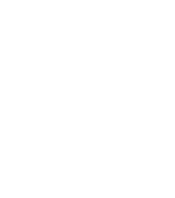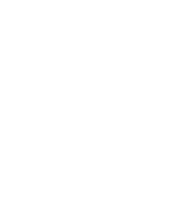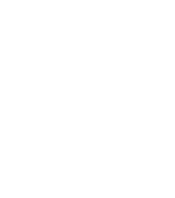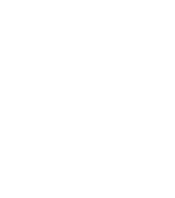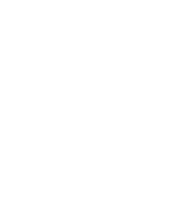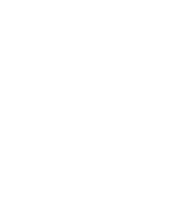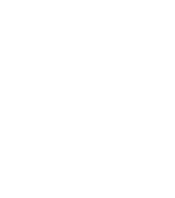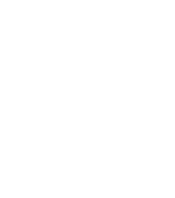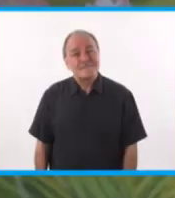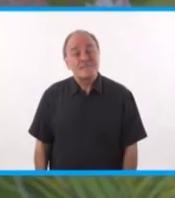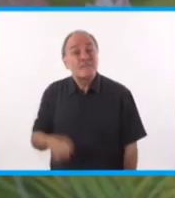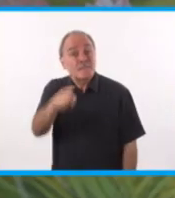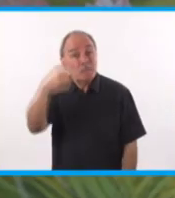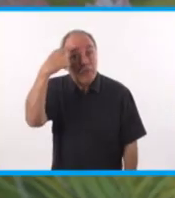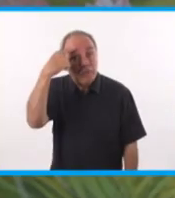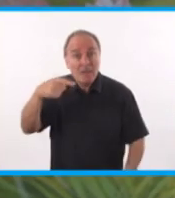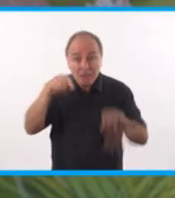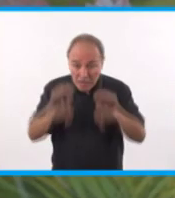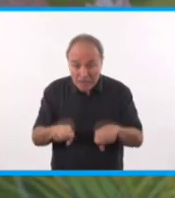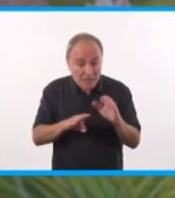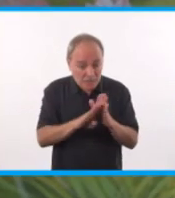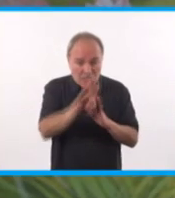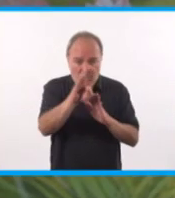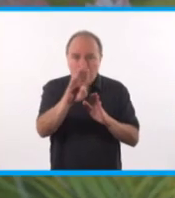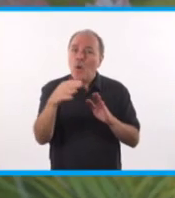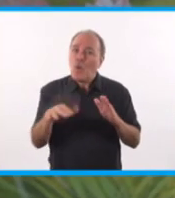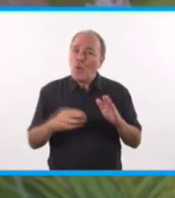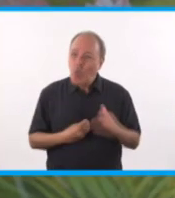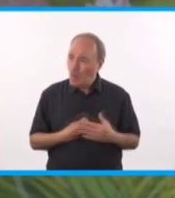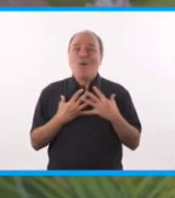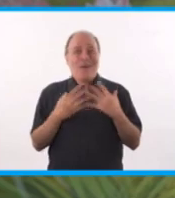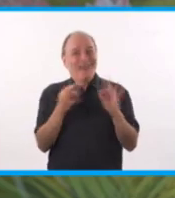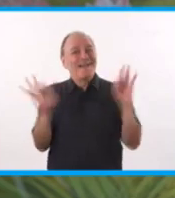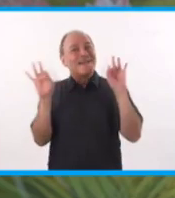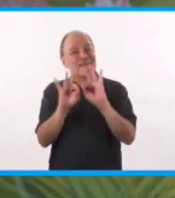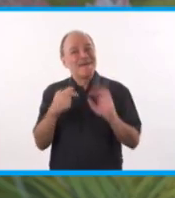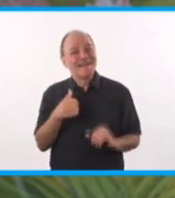Principle 10 Principle It matters to me that you believe me. Principle 10 me me.